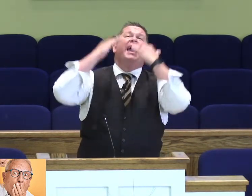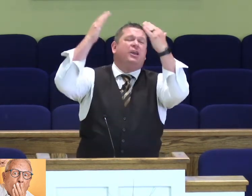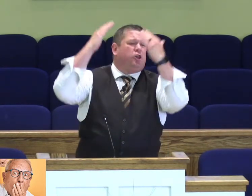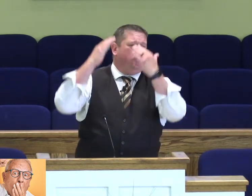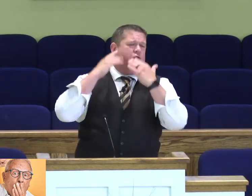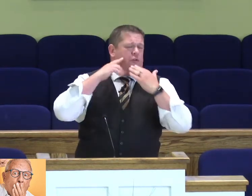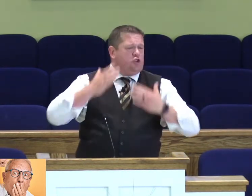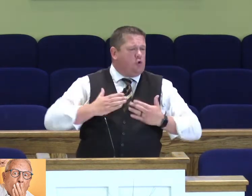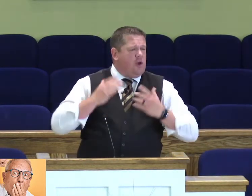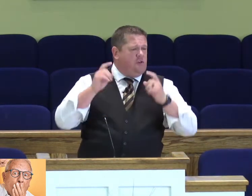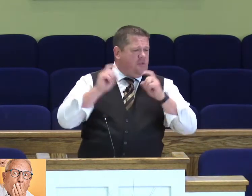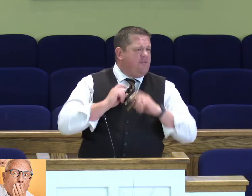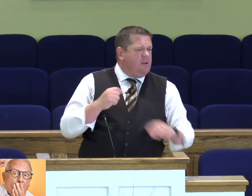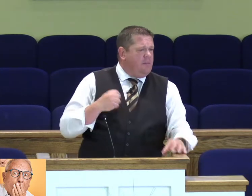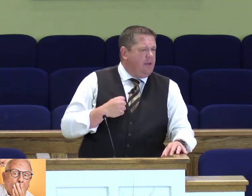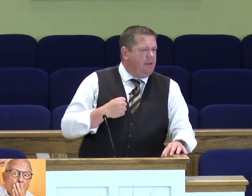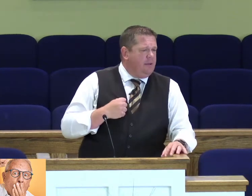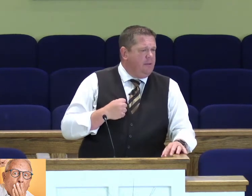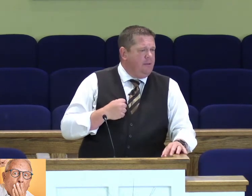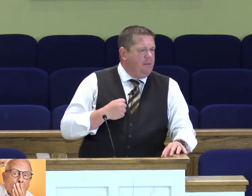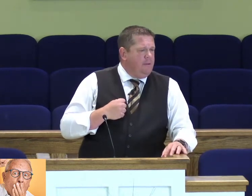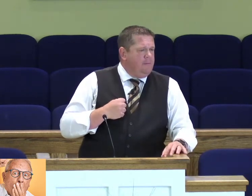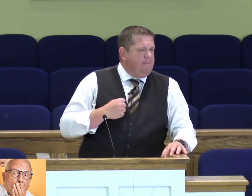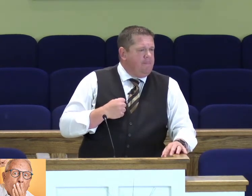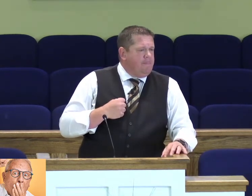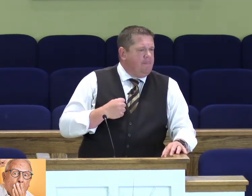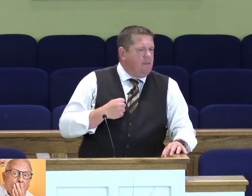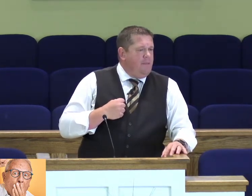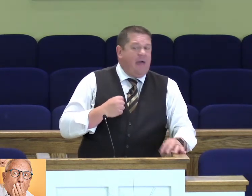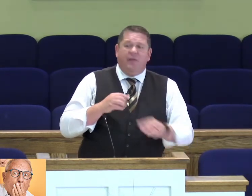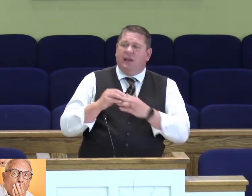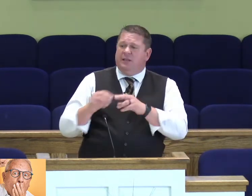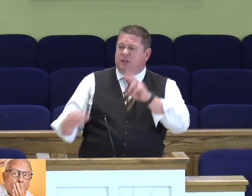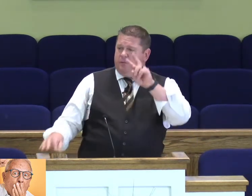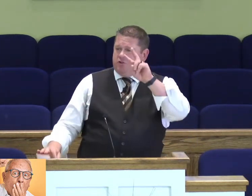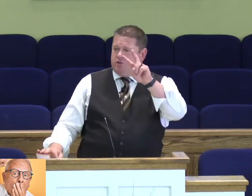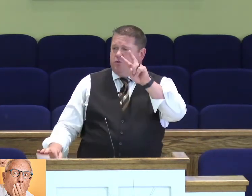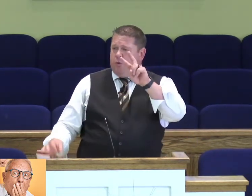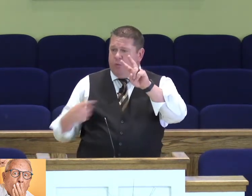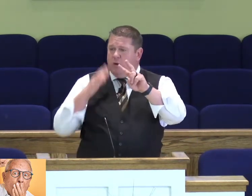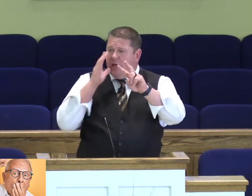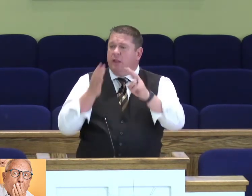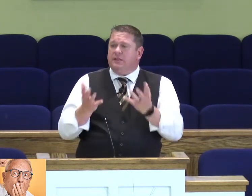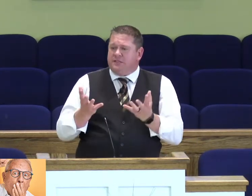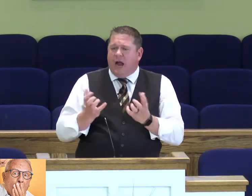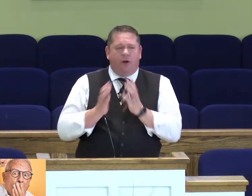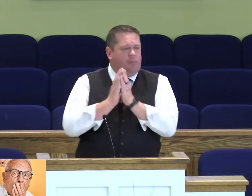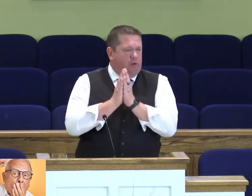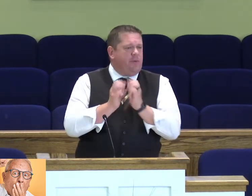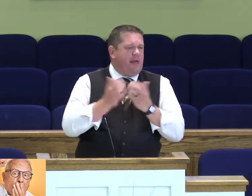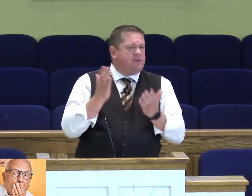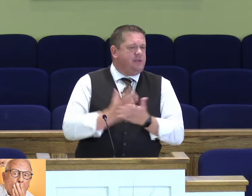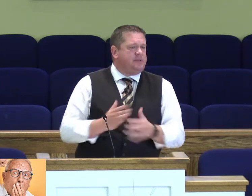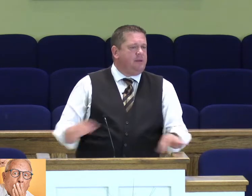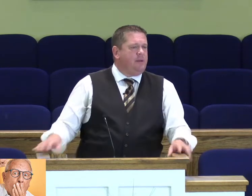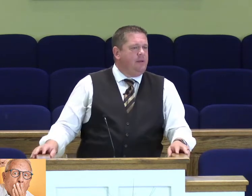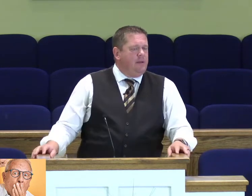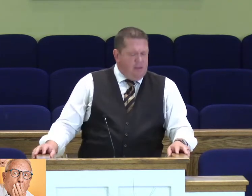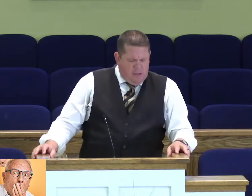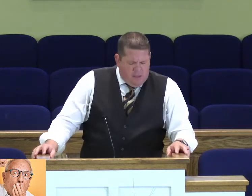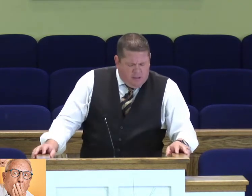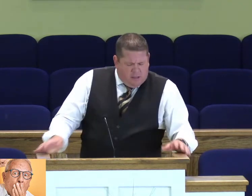God, thank you for the joy you've given to me. And that then leads to number two, where we will desire to pray without